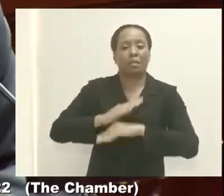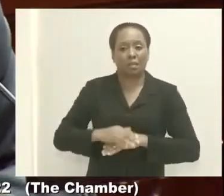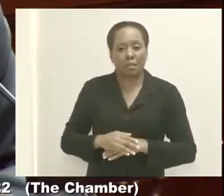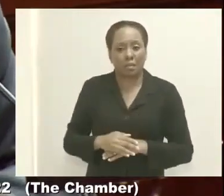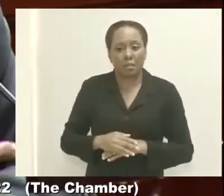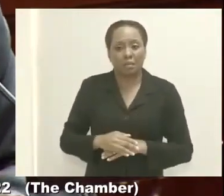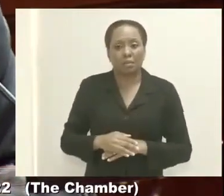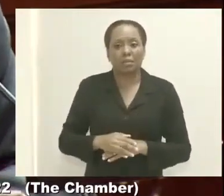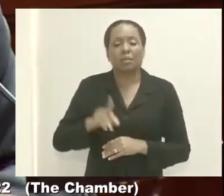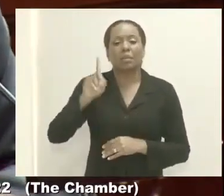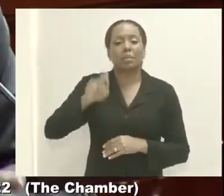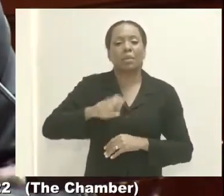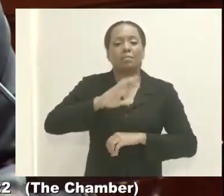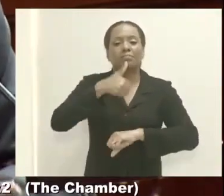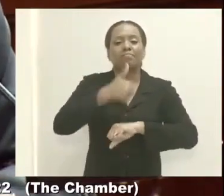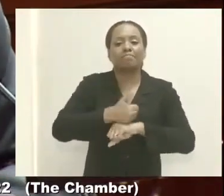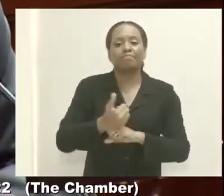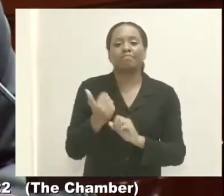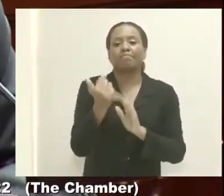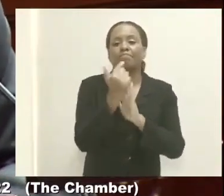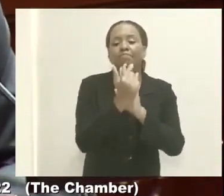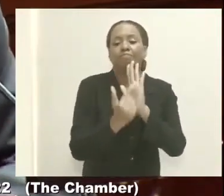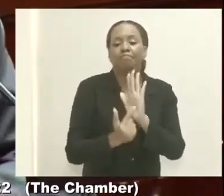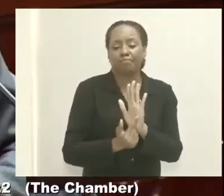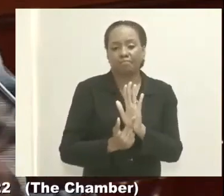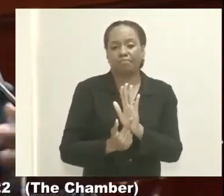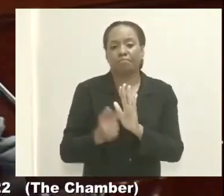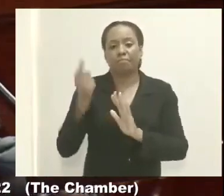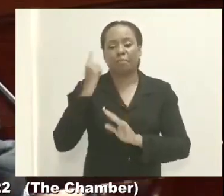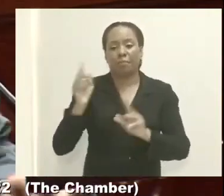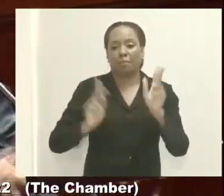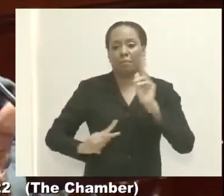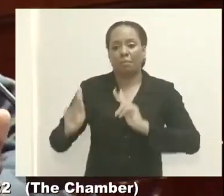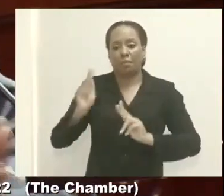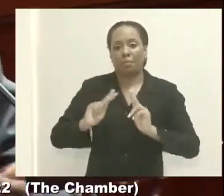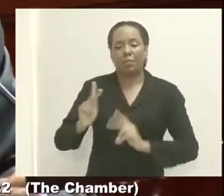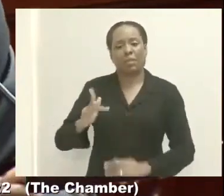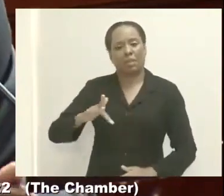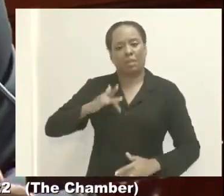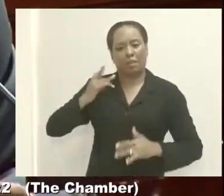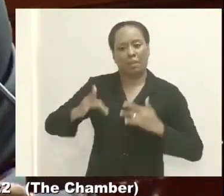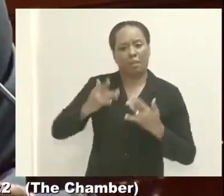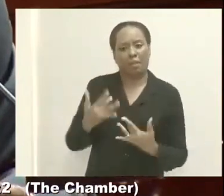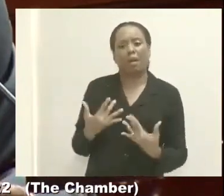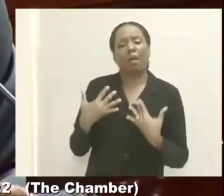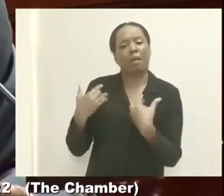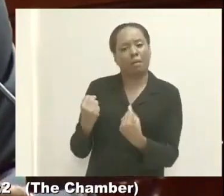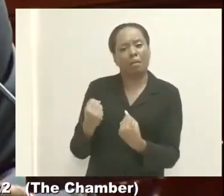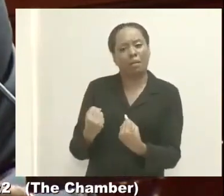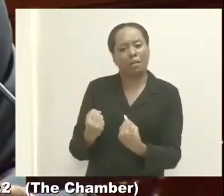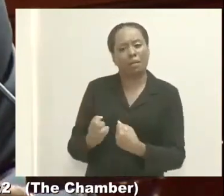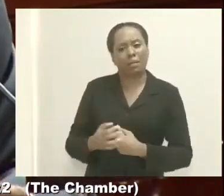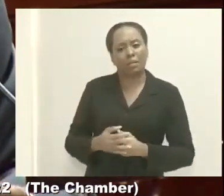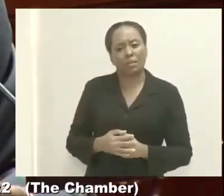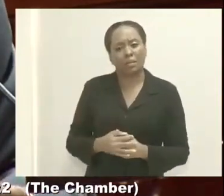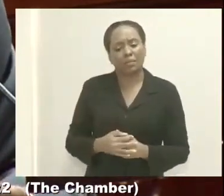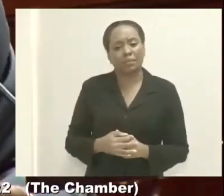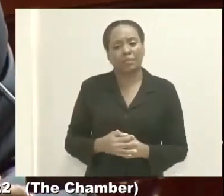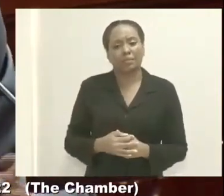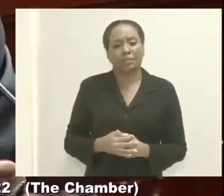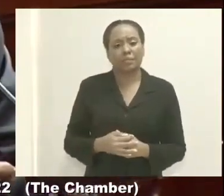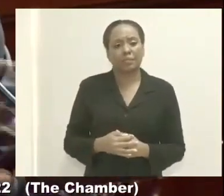there must be legislative grounding for people to feel confident in terms